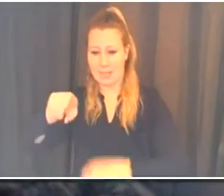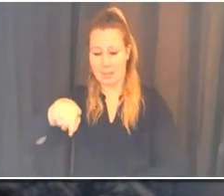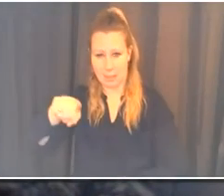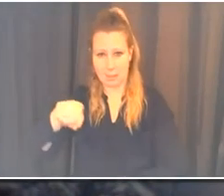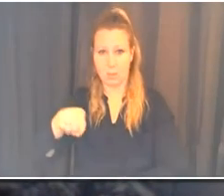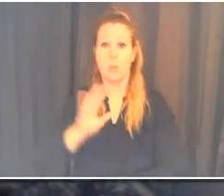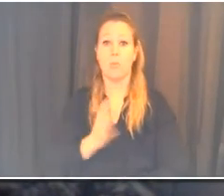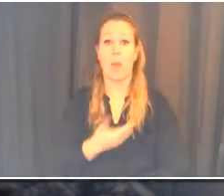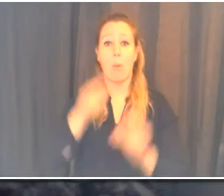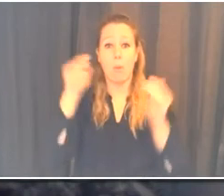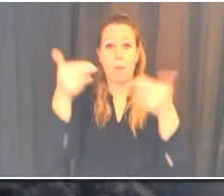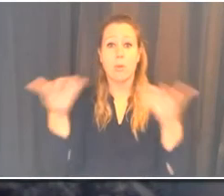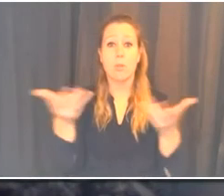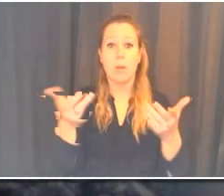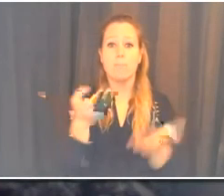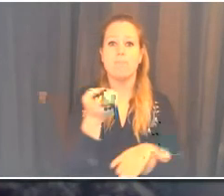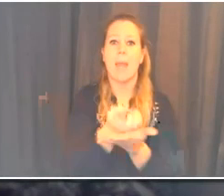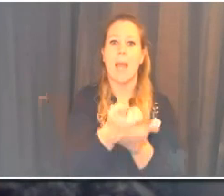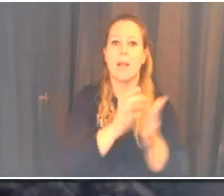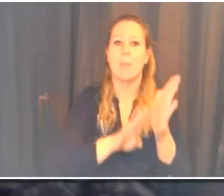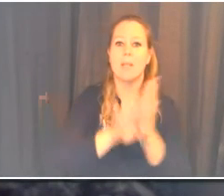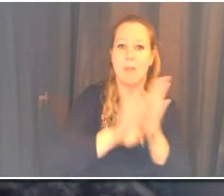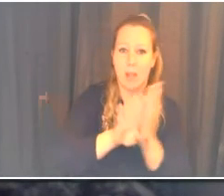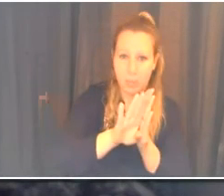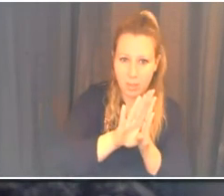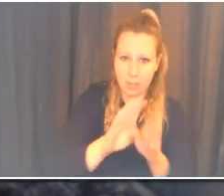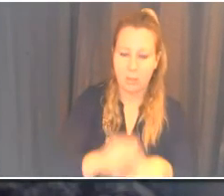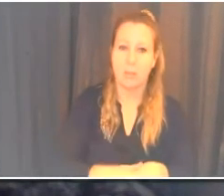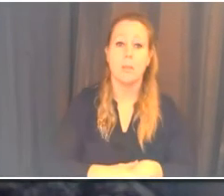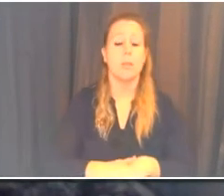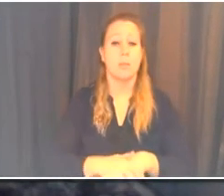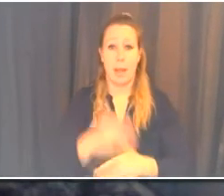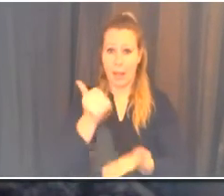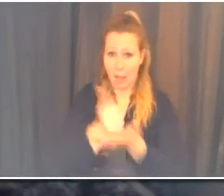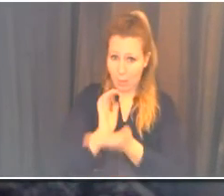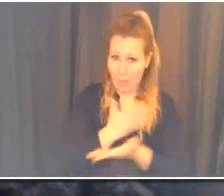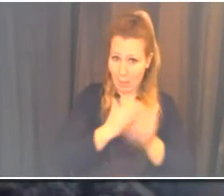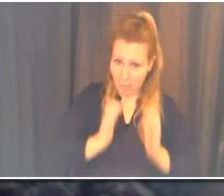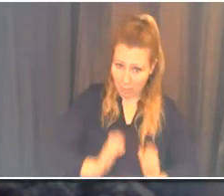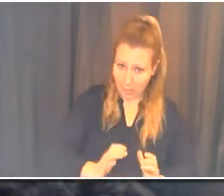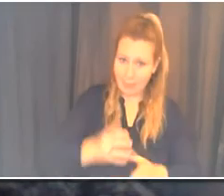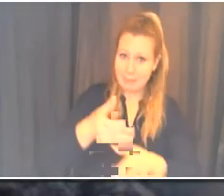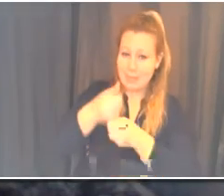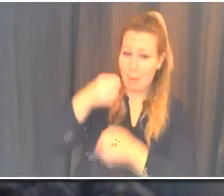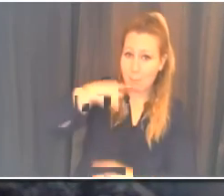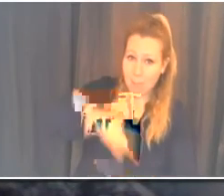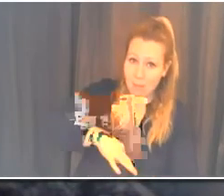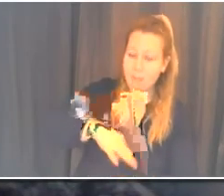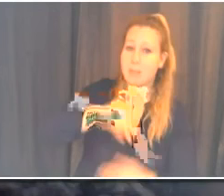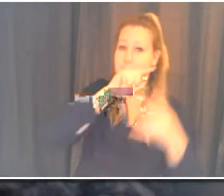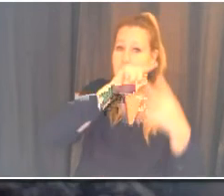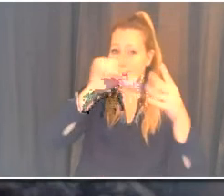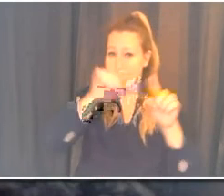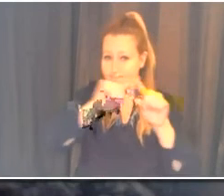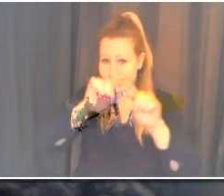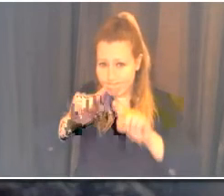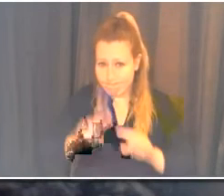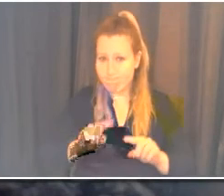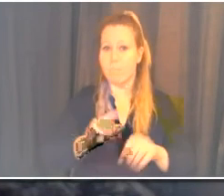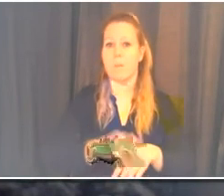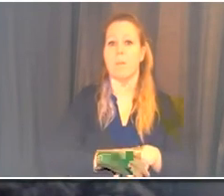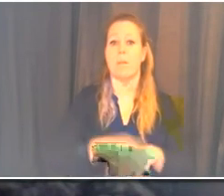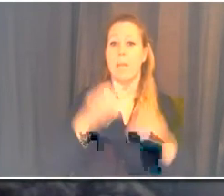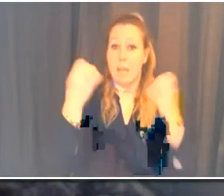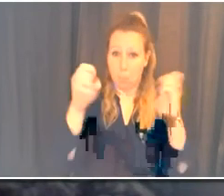virus isolation increased risk for abuse and susceptibility to Contracting covid are impacting survivors increasingly as time goes